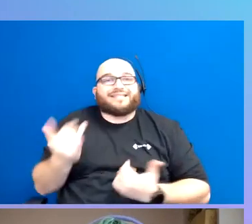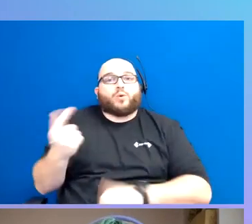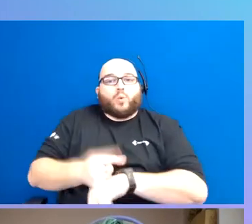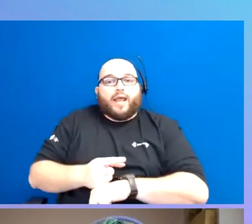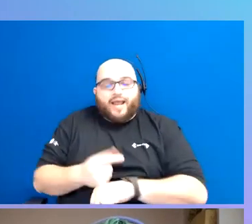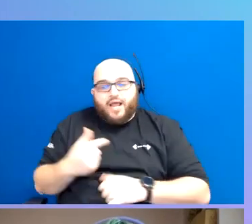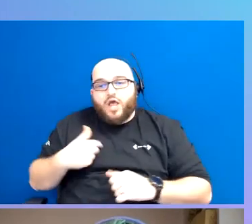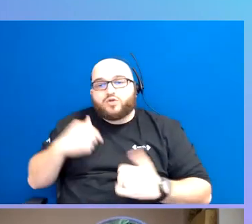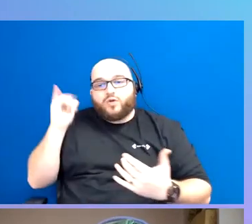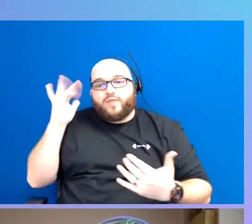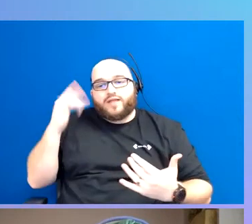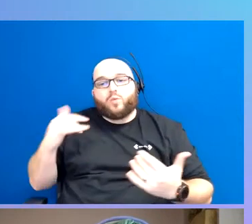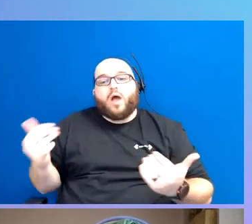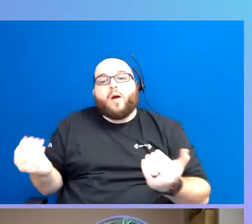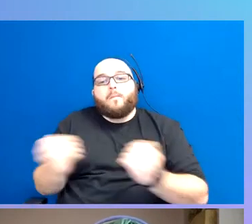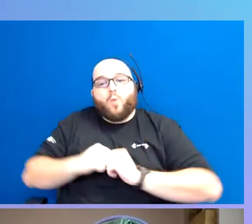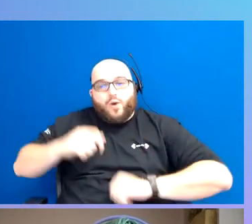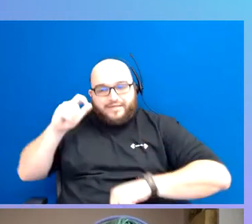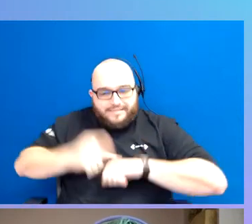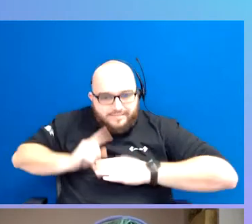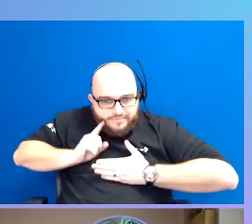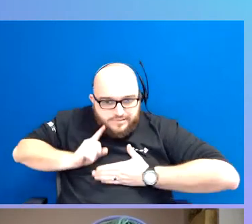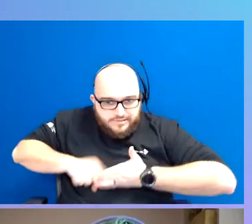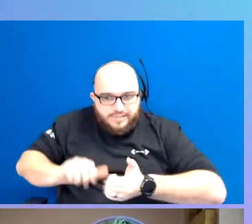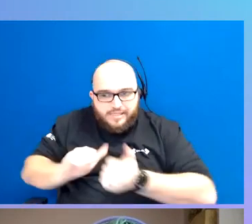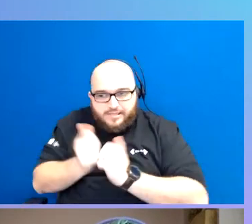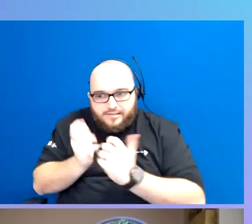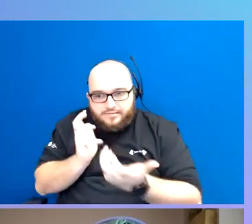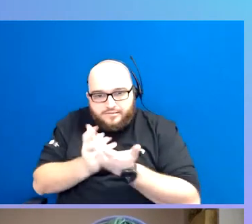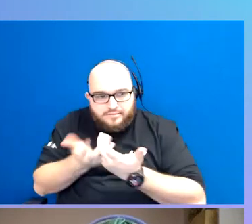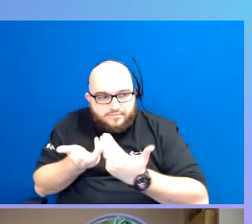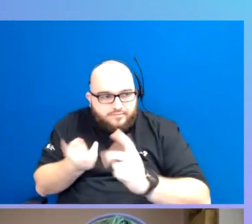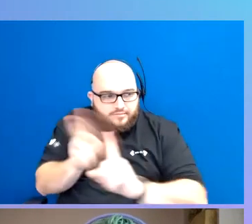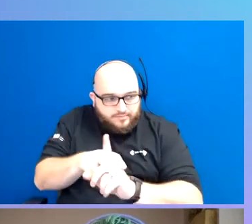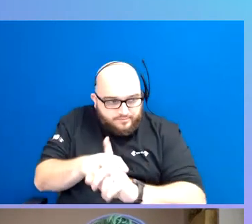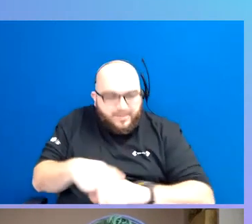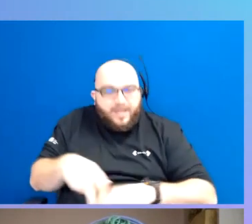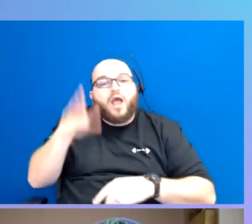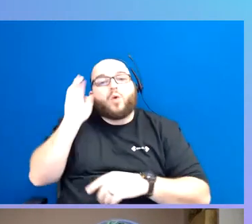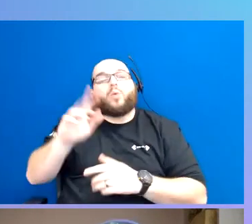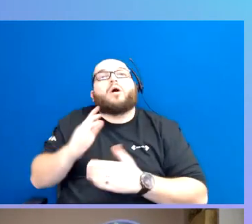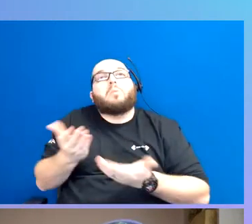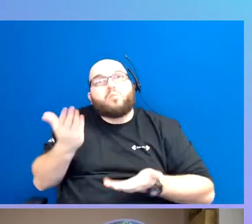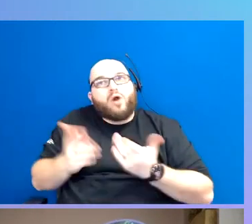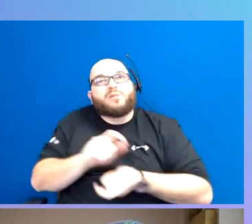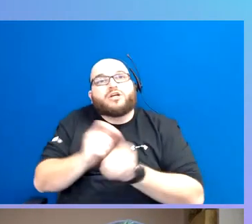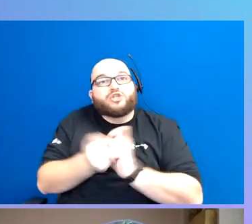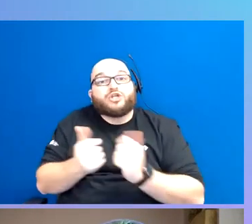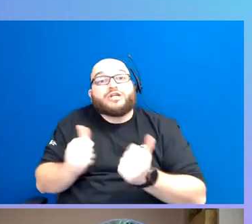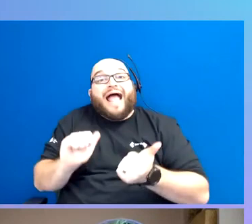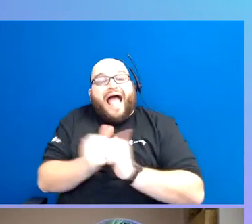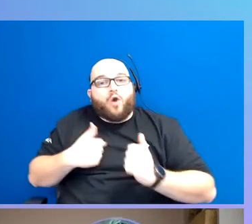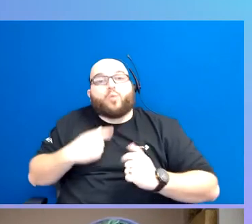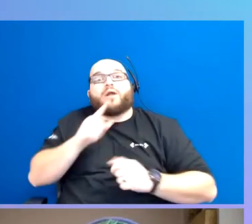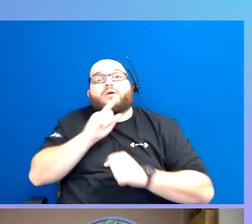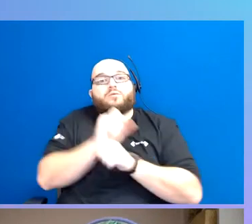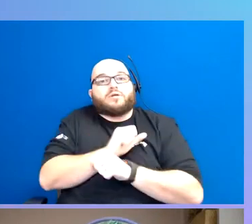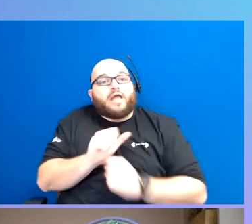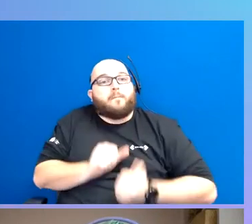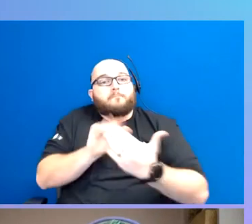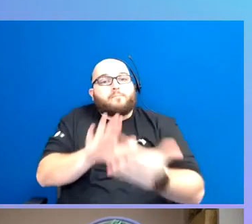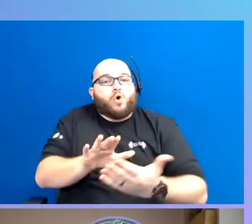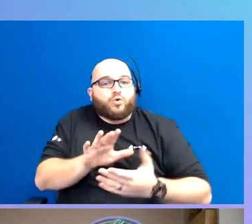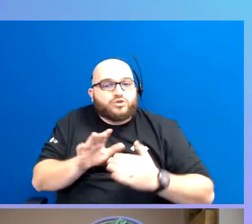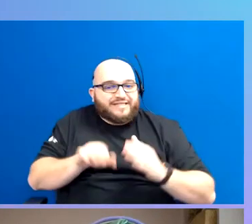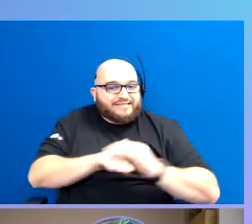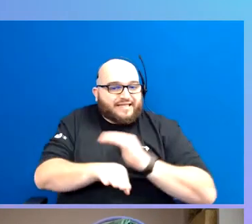that's why there's been more time and research put into it. And it will likely fundamentally change how we think about accessibility guidelines.